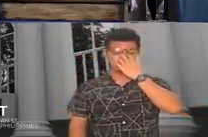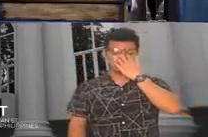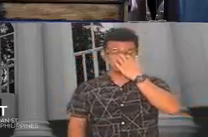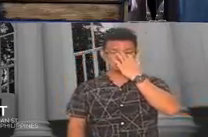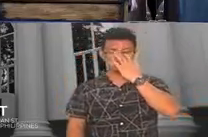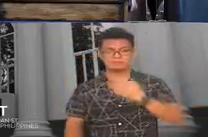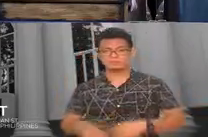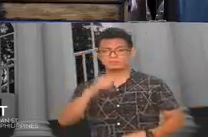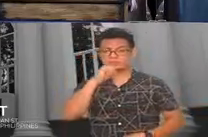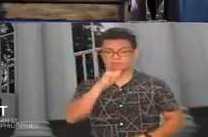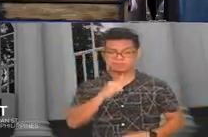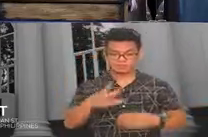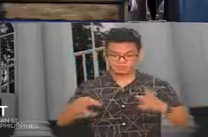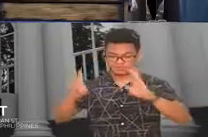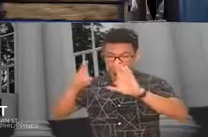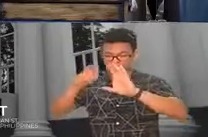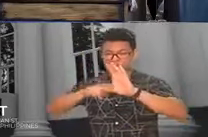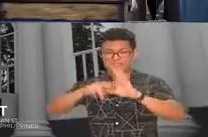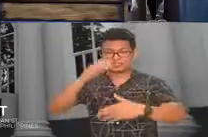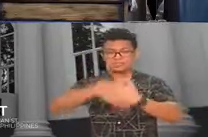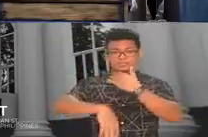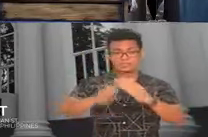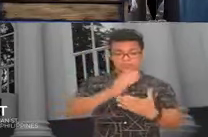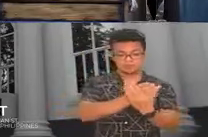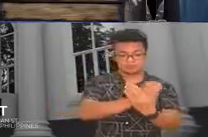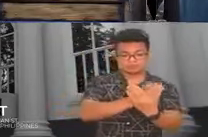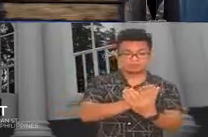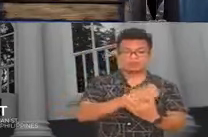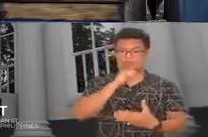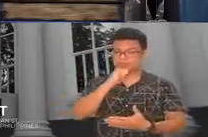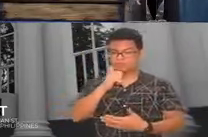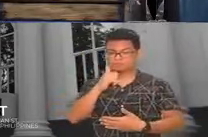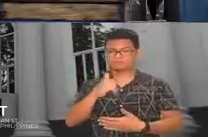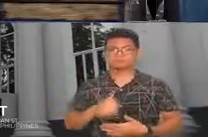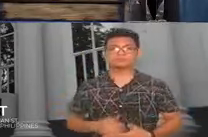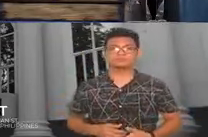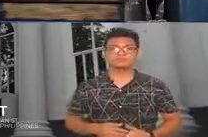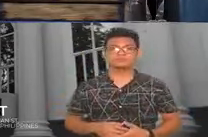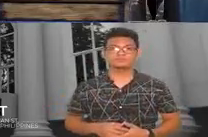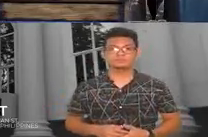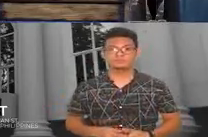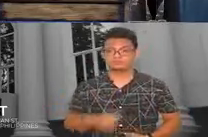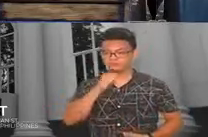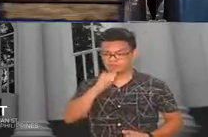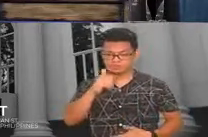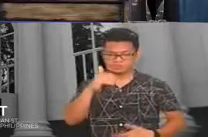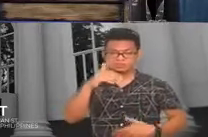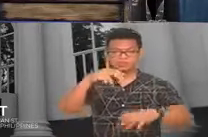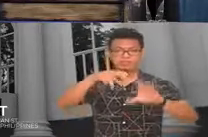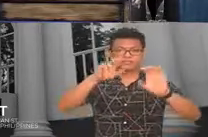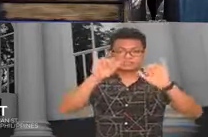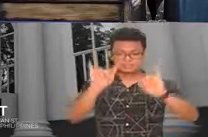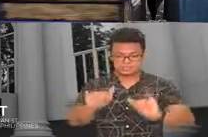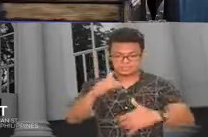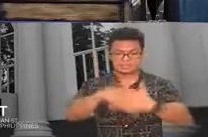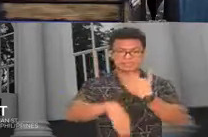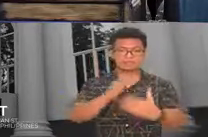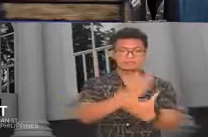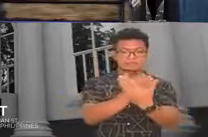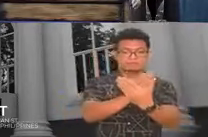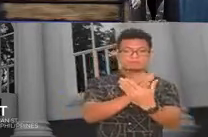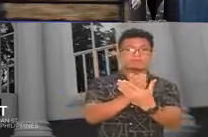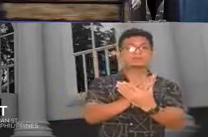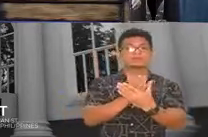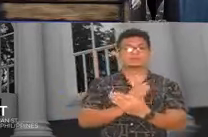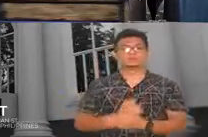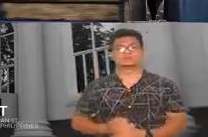Don't sit in the middle. You're either on the right or on the left, but not in the middle. The last time the king Ahab